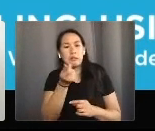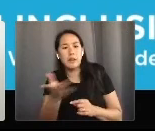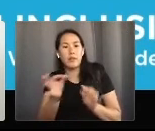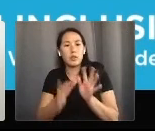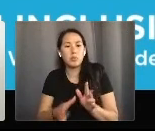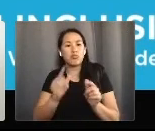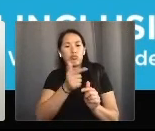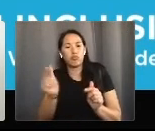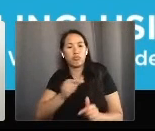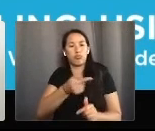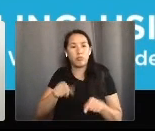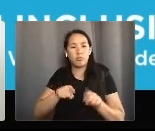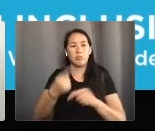day.